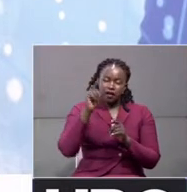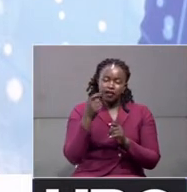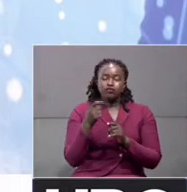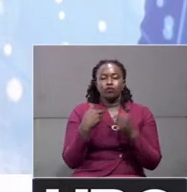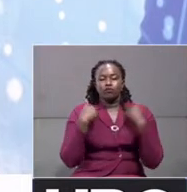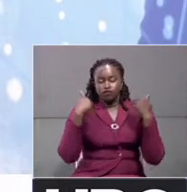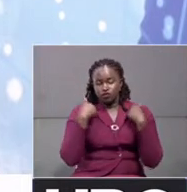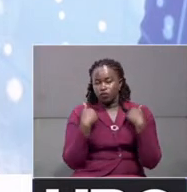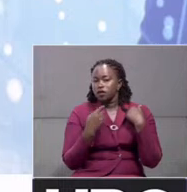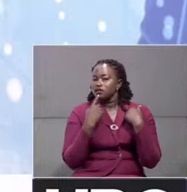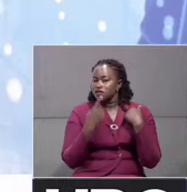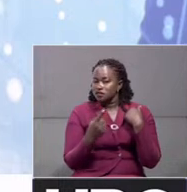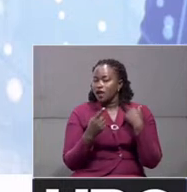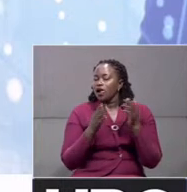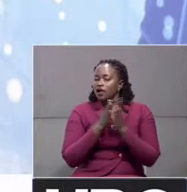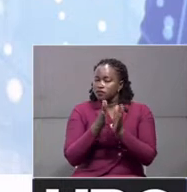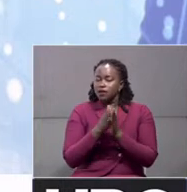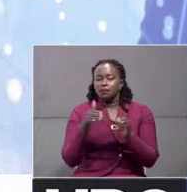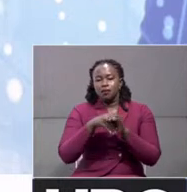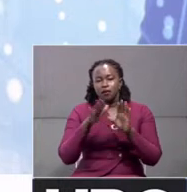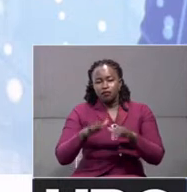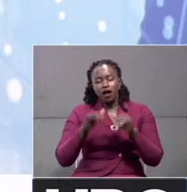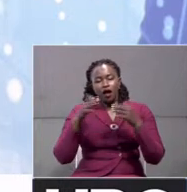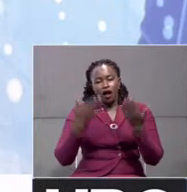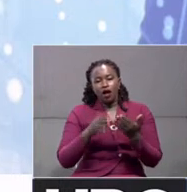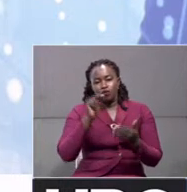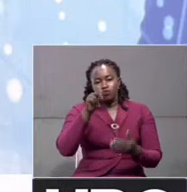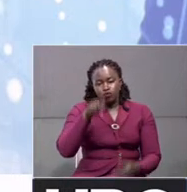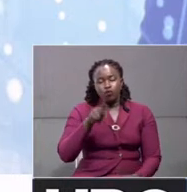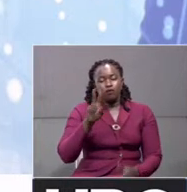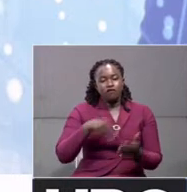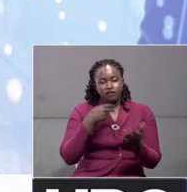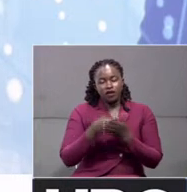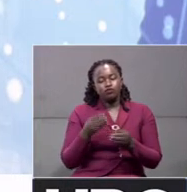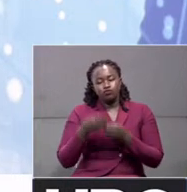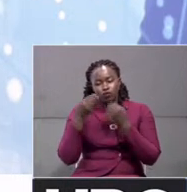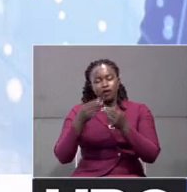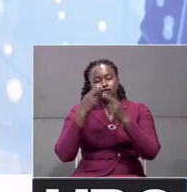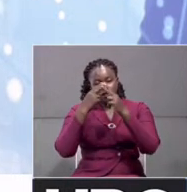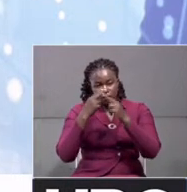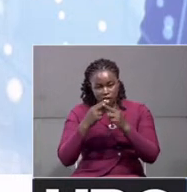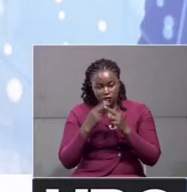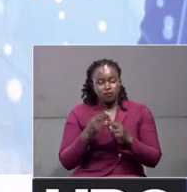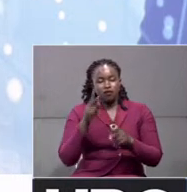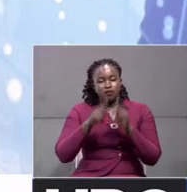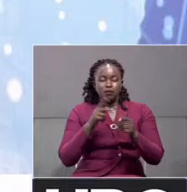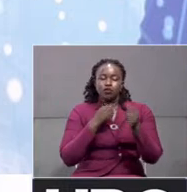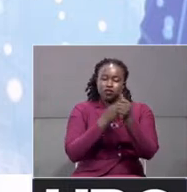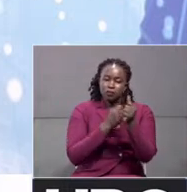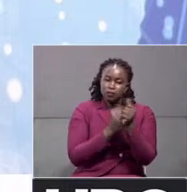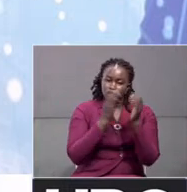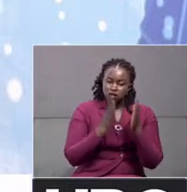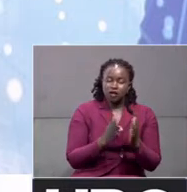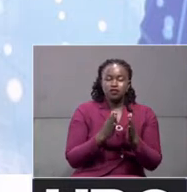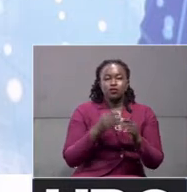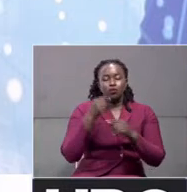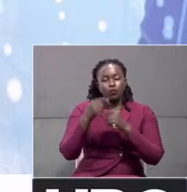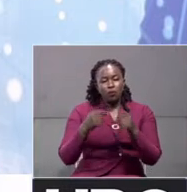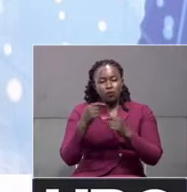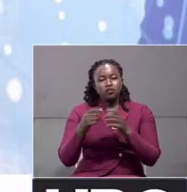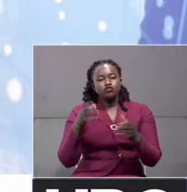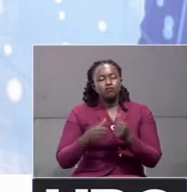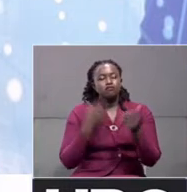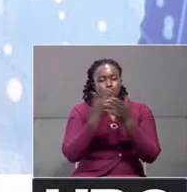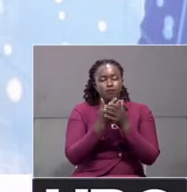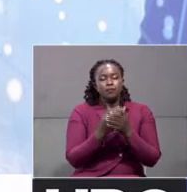and reiterated to the MPs how the NUP party failed to avail the list of the supporters allegedly under detention.